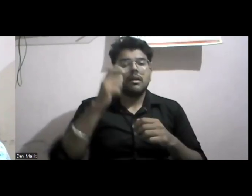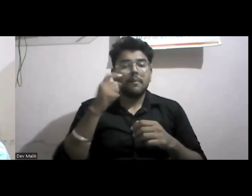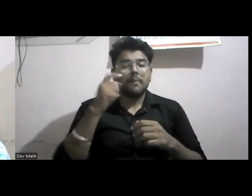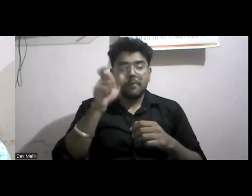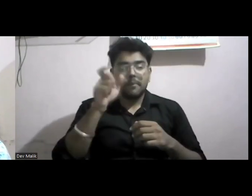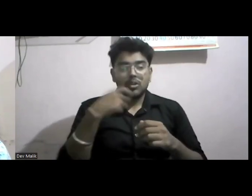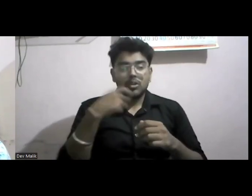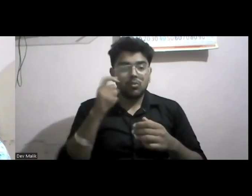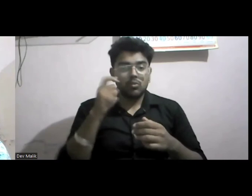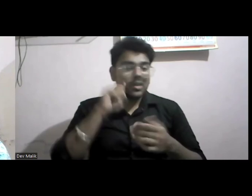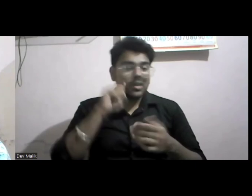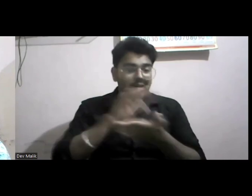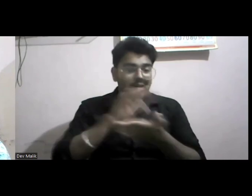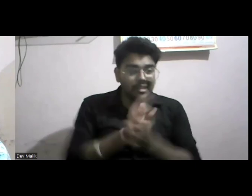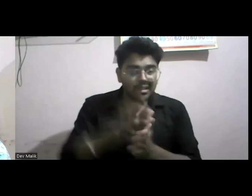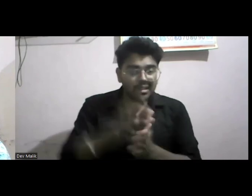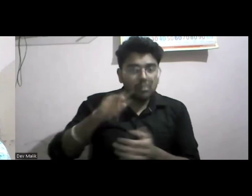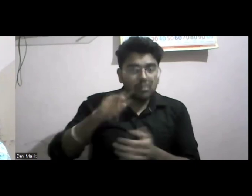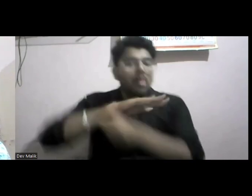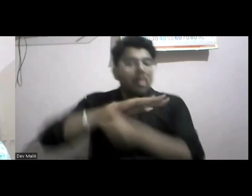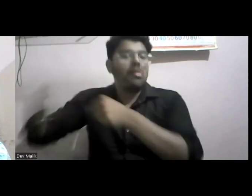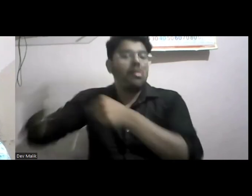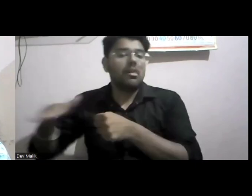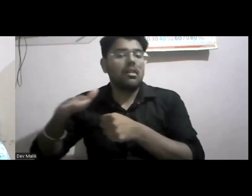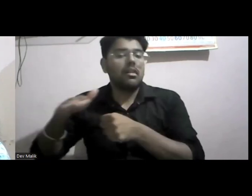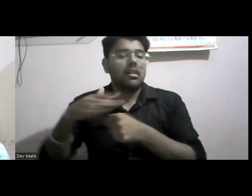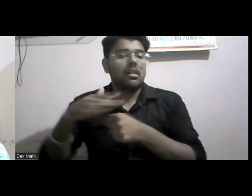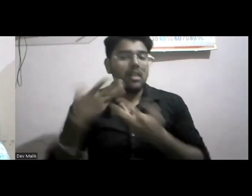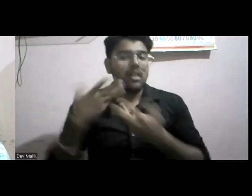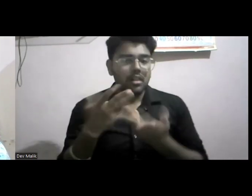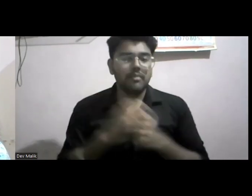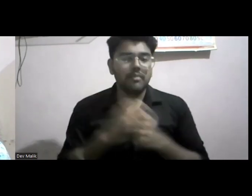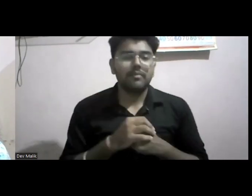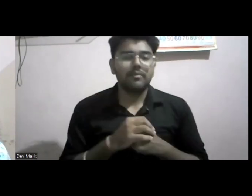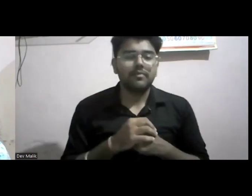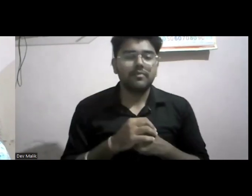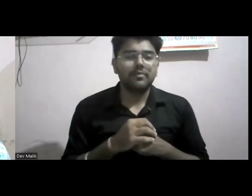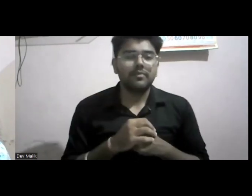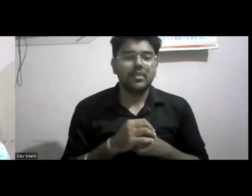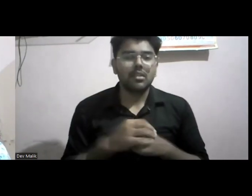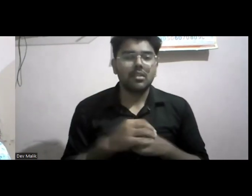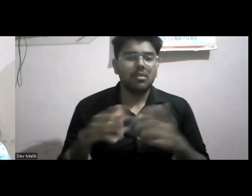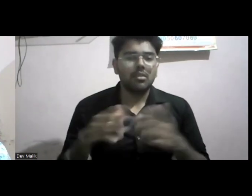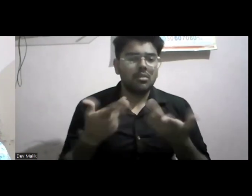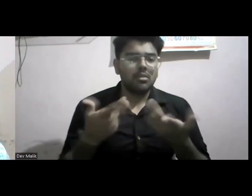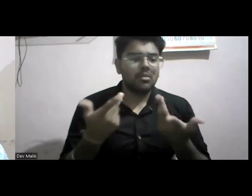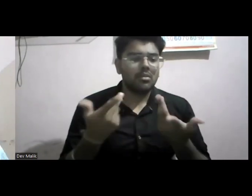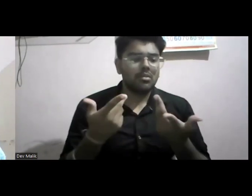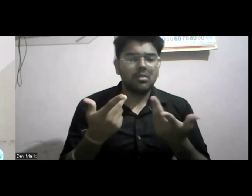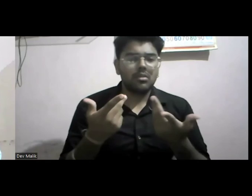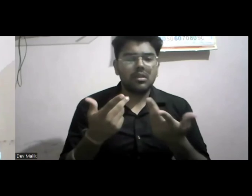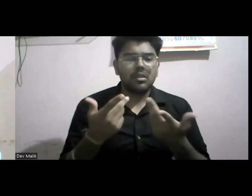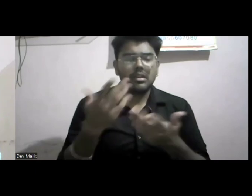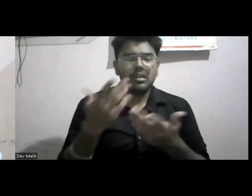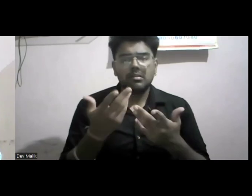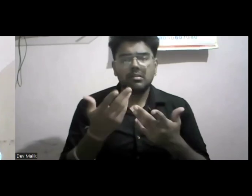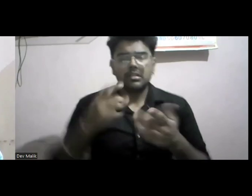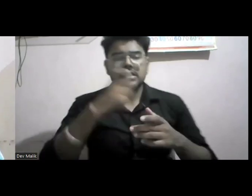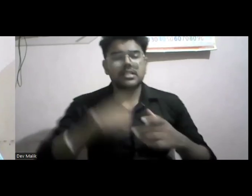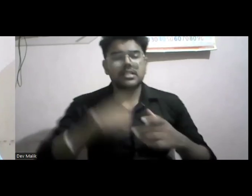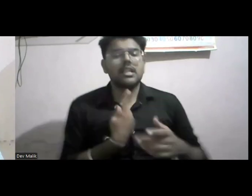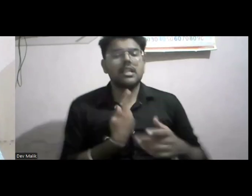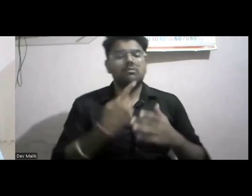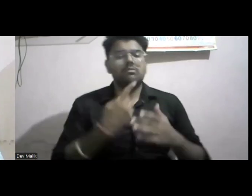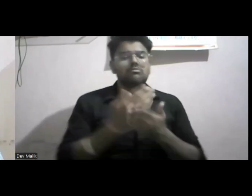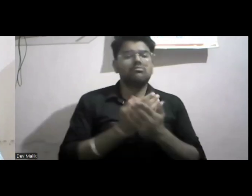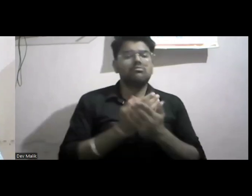that trauma leads her to cause PTSD in her. She's extremely paranoid. She isolates herself,